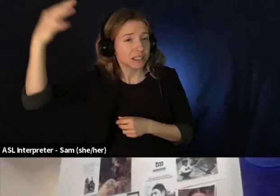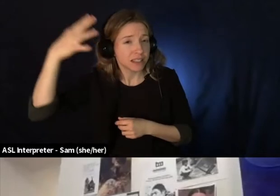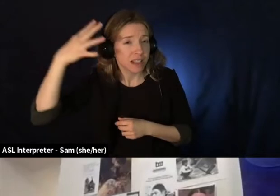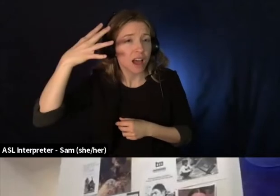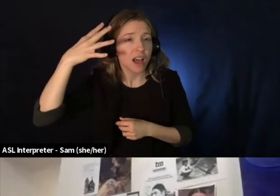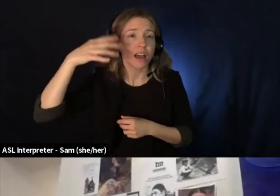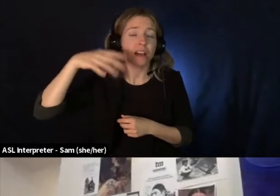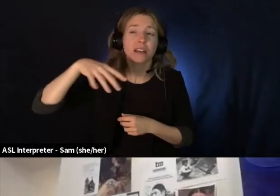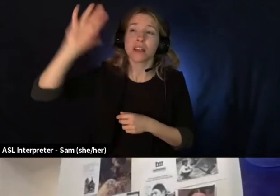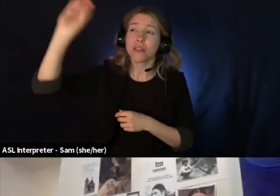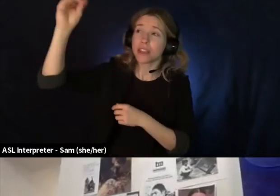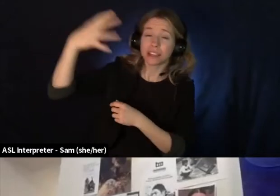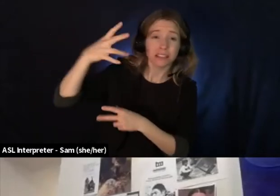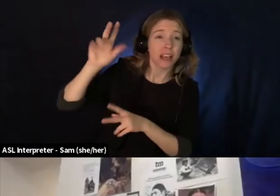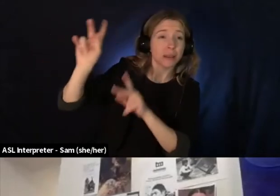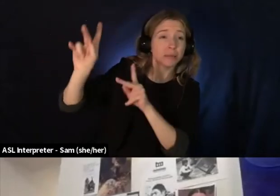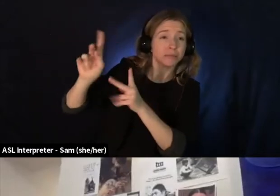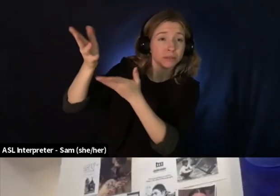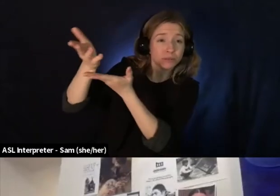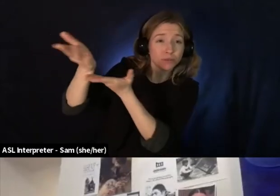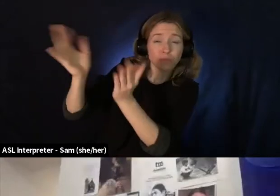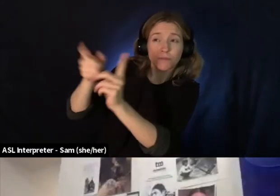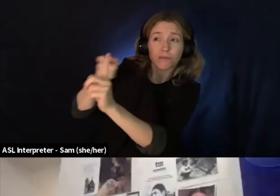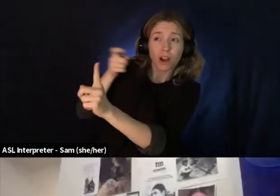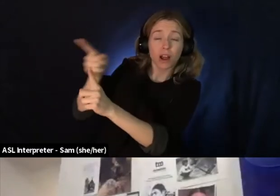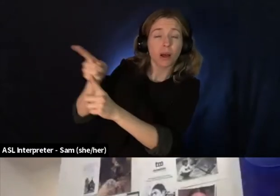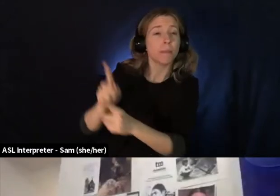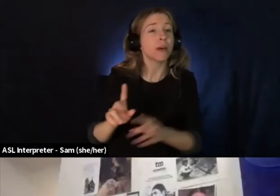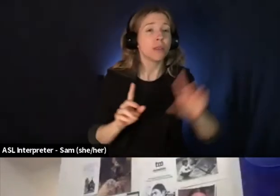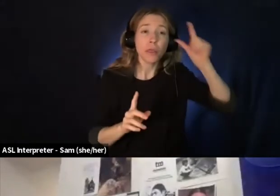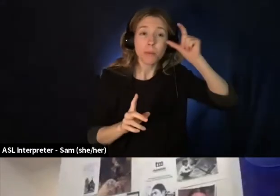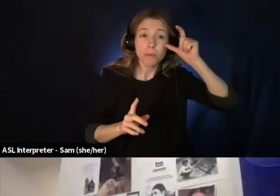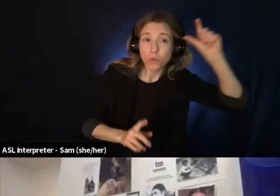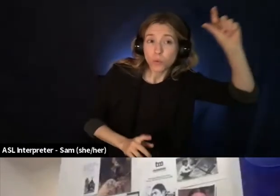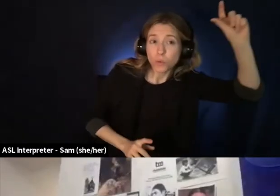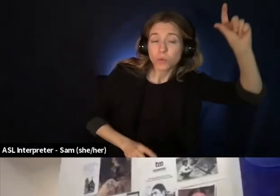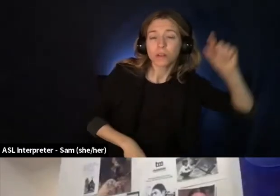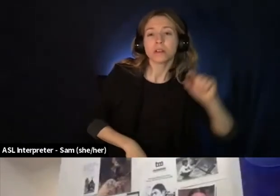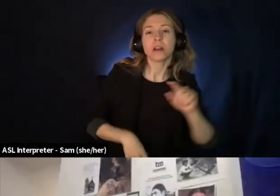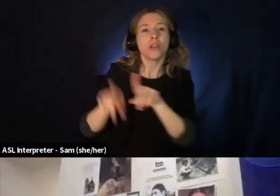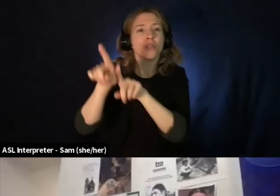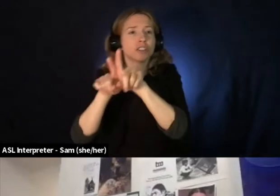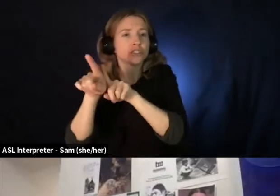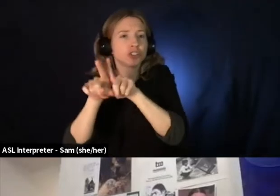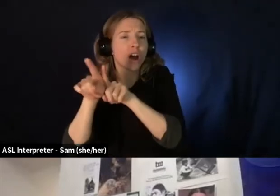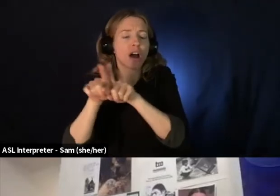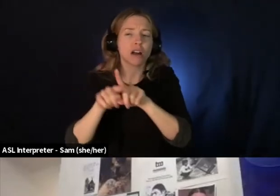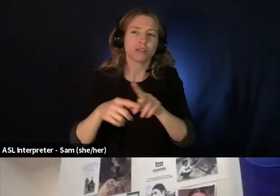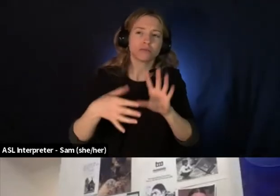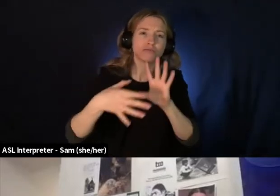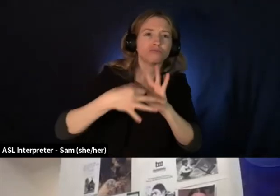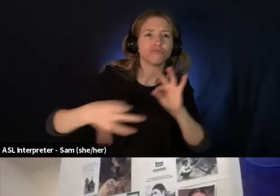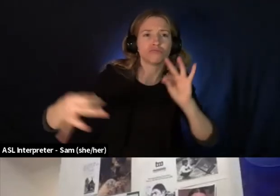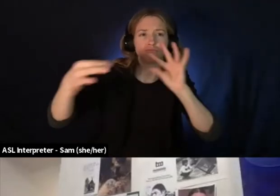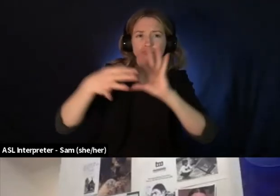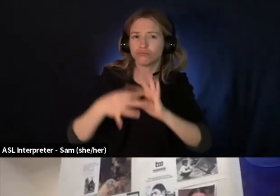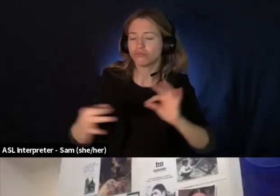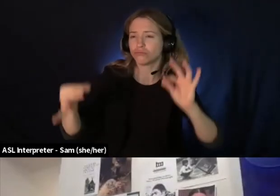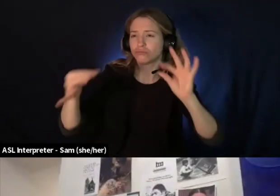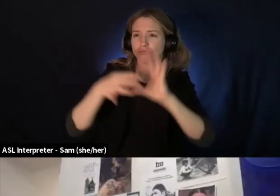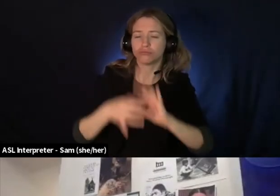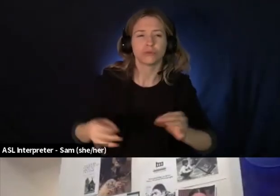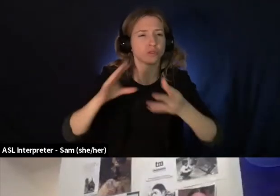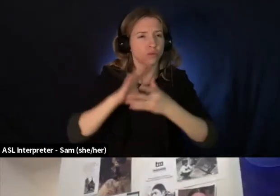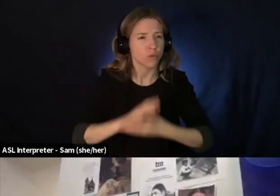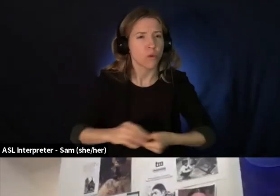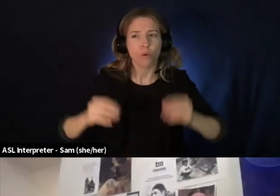the moon, the stars. All of these played important parts in our culture, and we looked at all of them as our